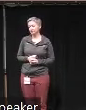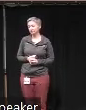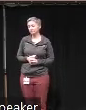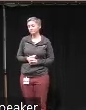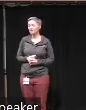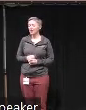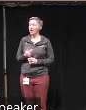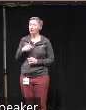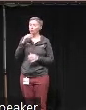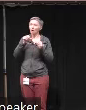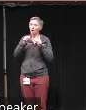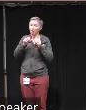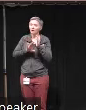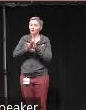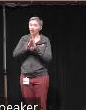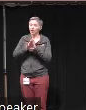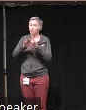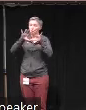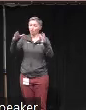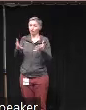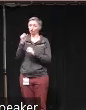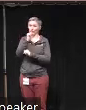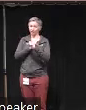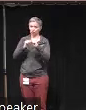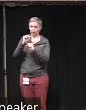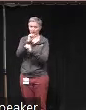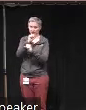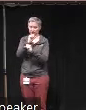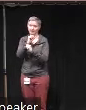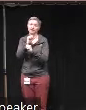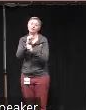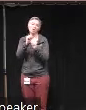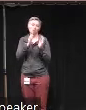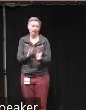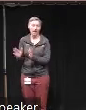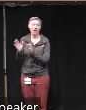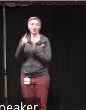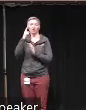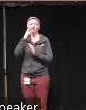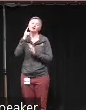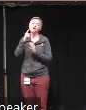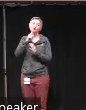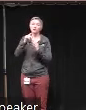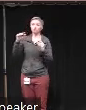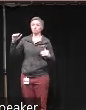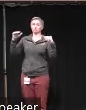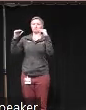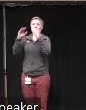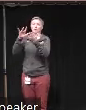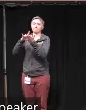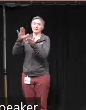overall strategic planning process at the medical center level.